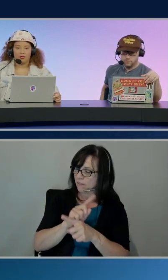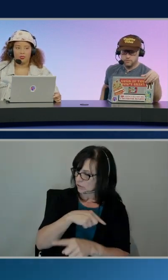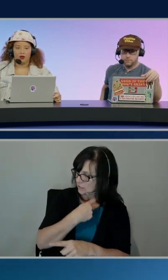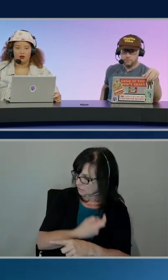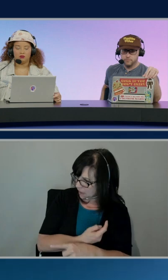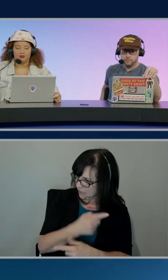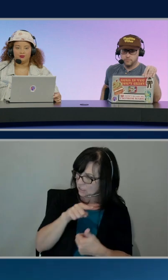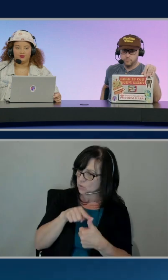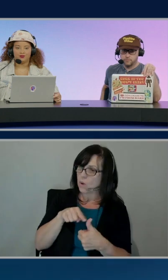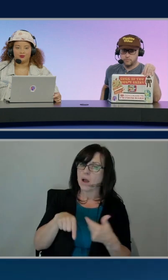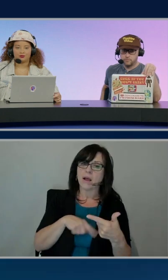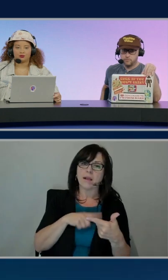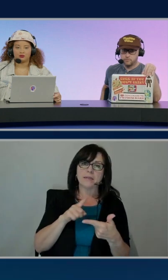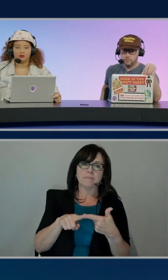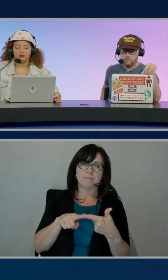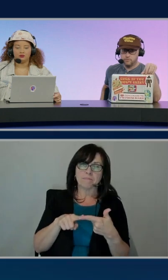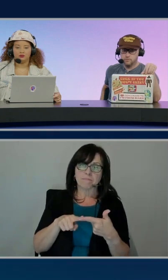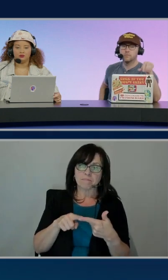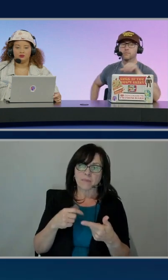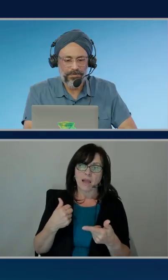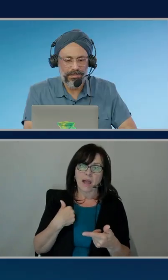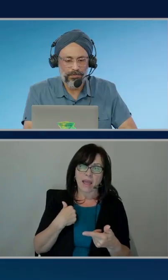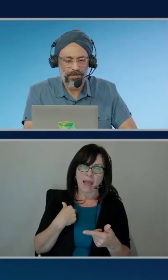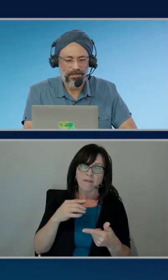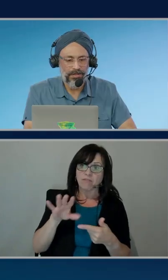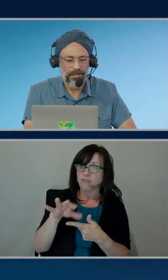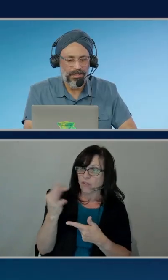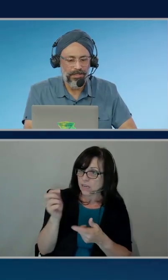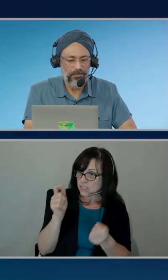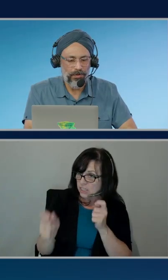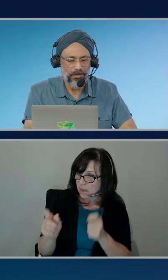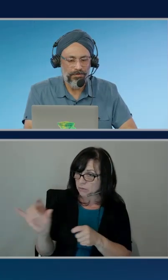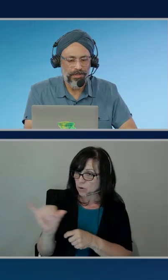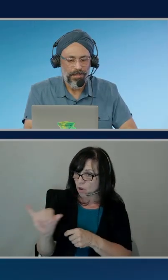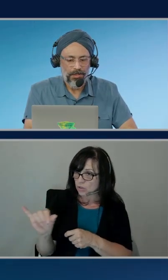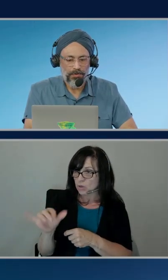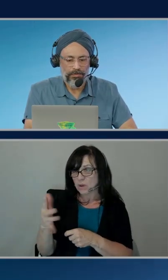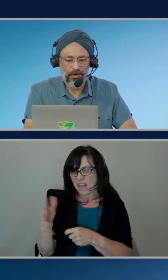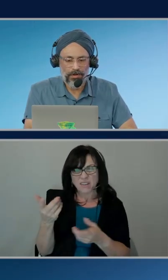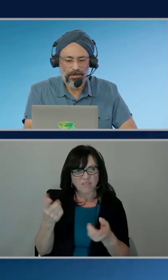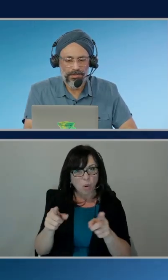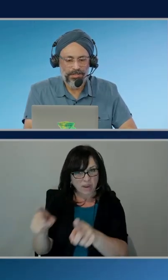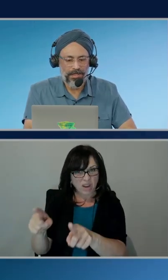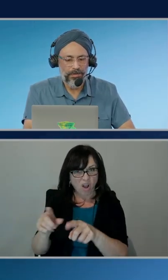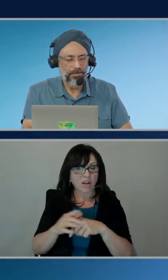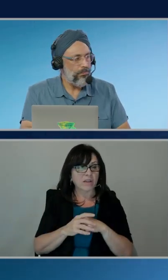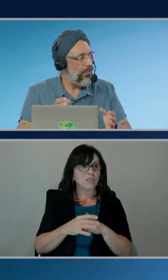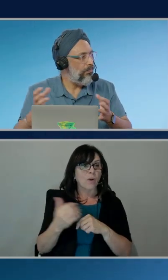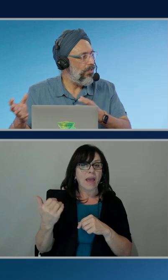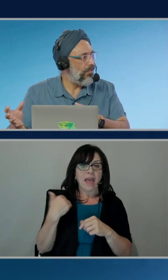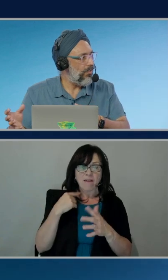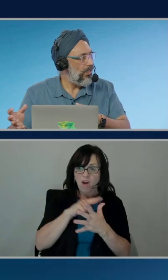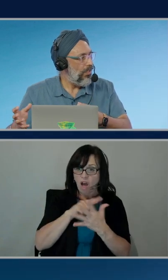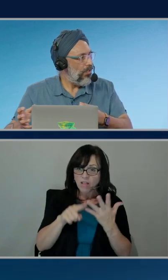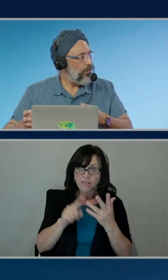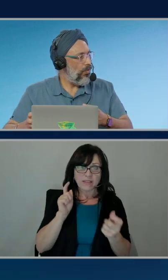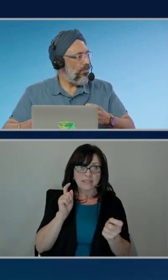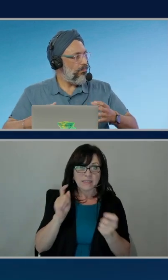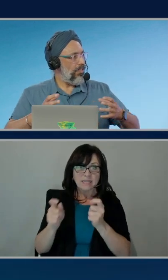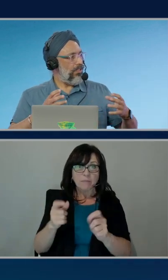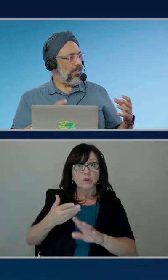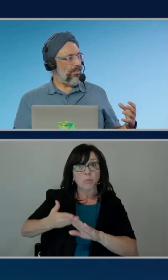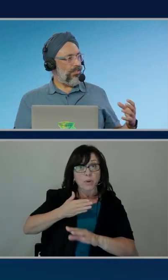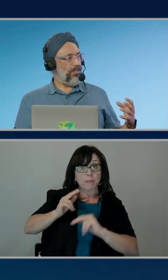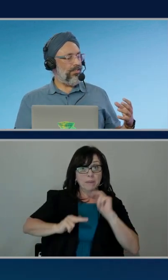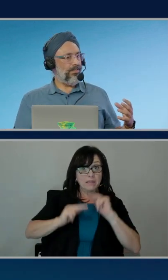got and I've got the French adapter as well, kind of going on, right? So I've got all of these adapters pre-built. So now,